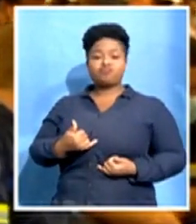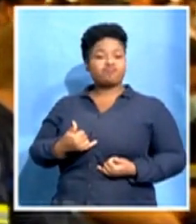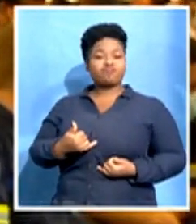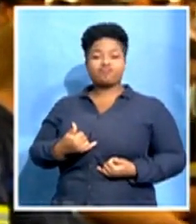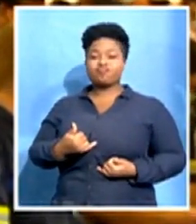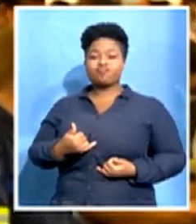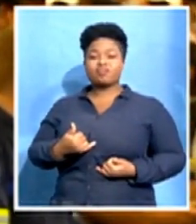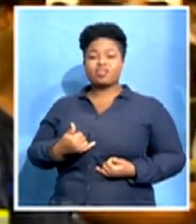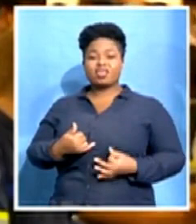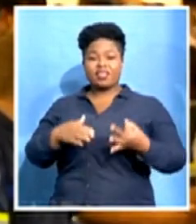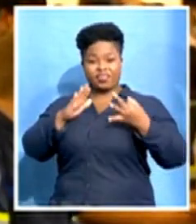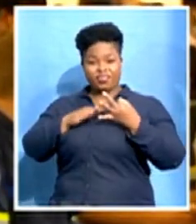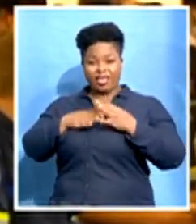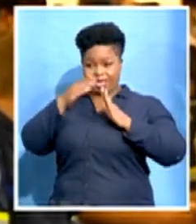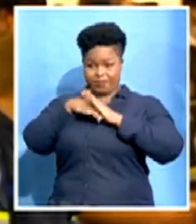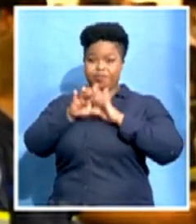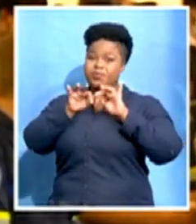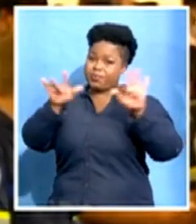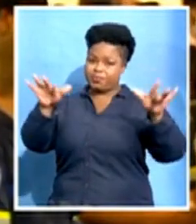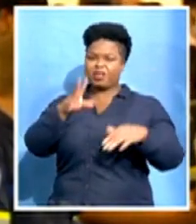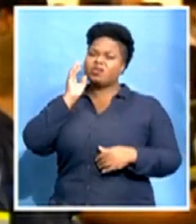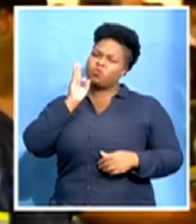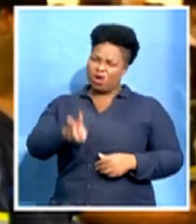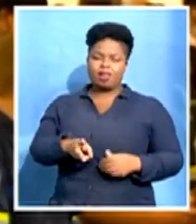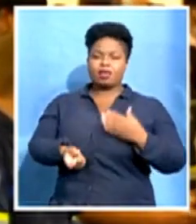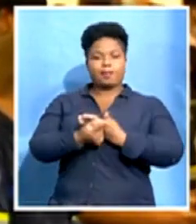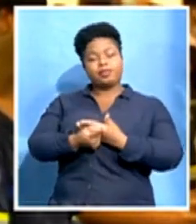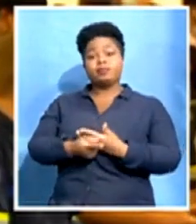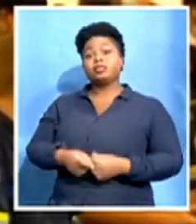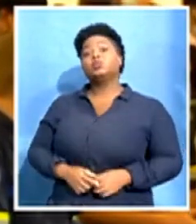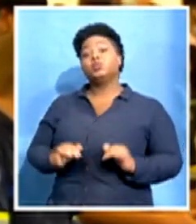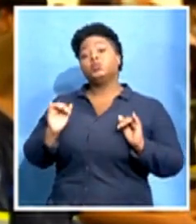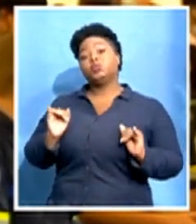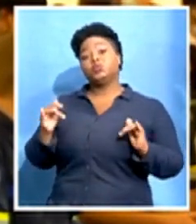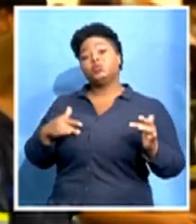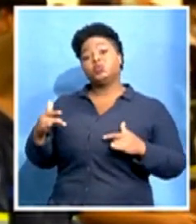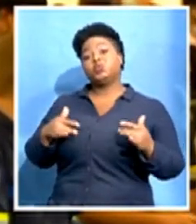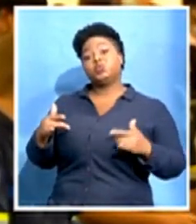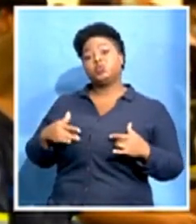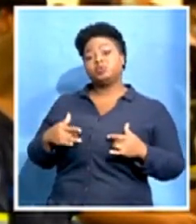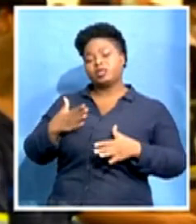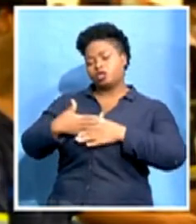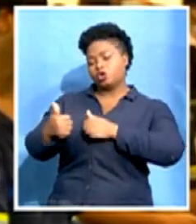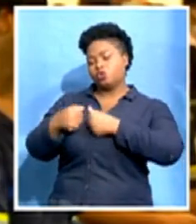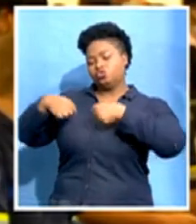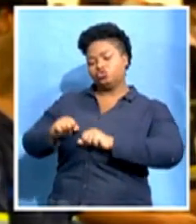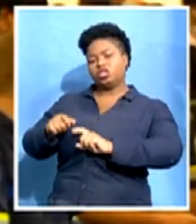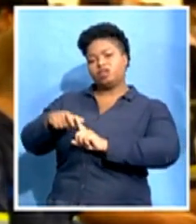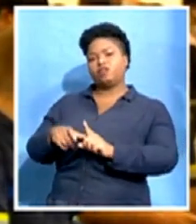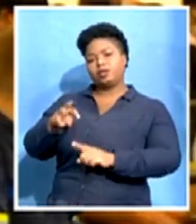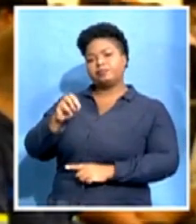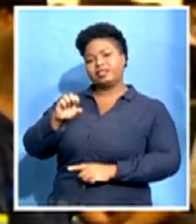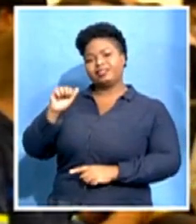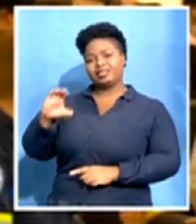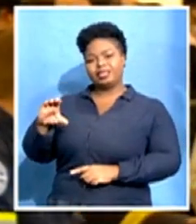which is of quite concern at this particular point. Speaking to the co-chair of the Ministerial Committee on COVID-19 here in